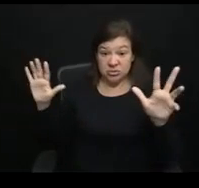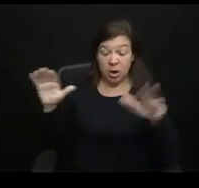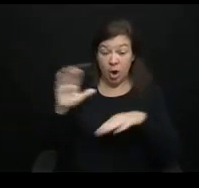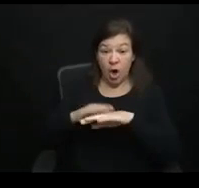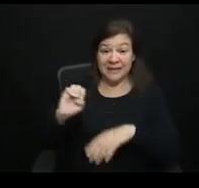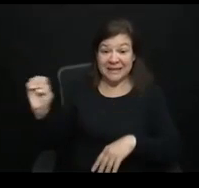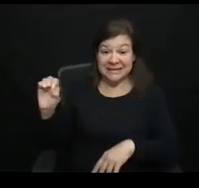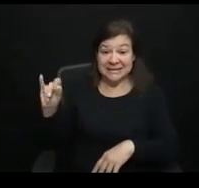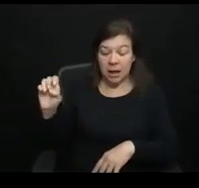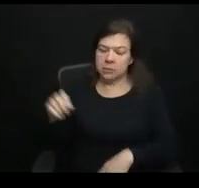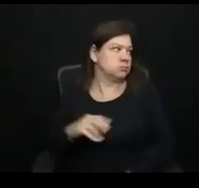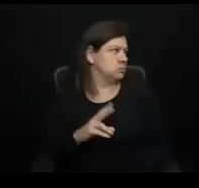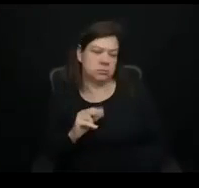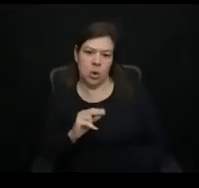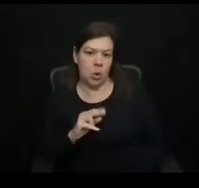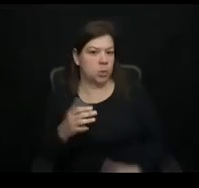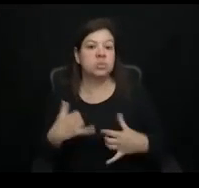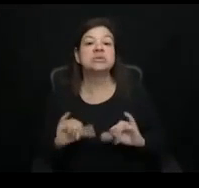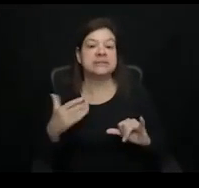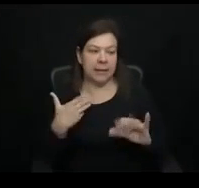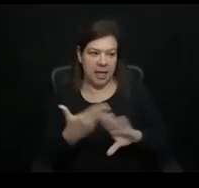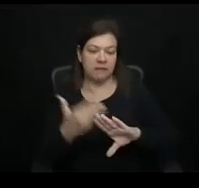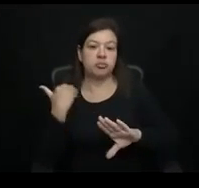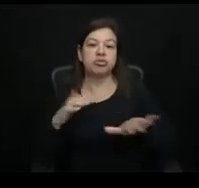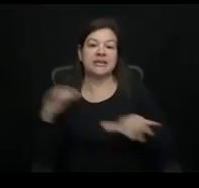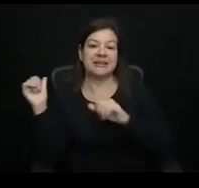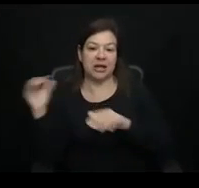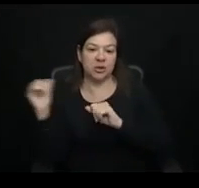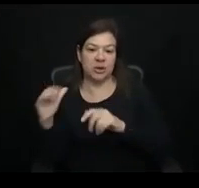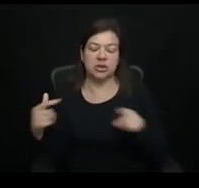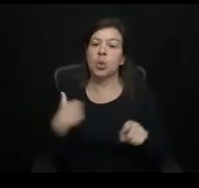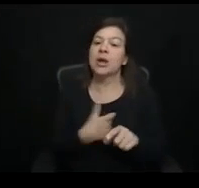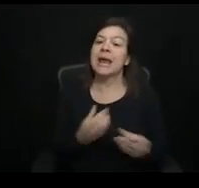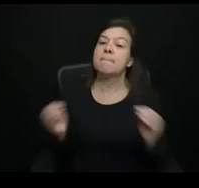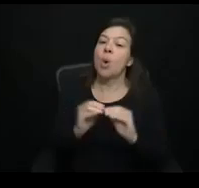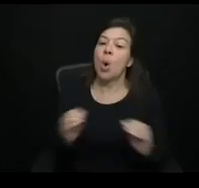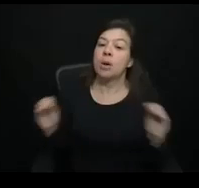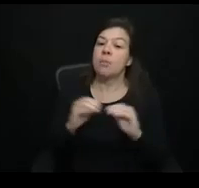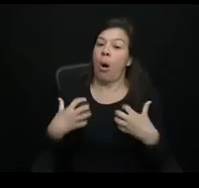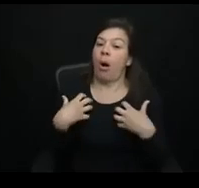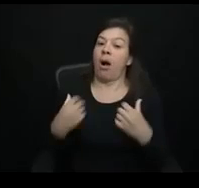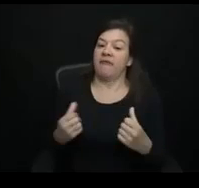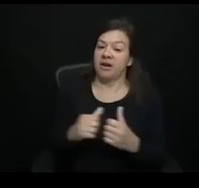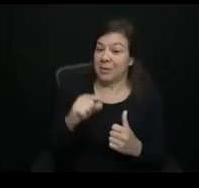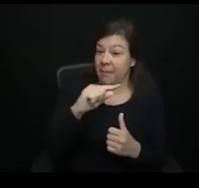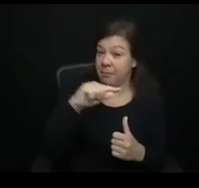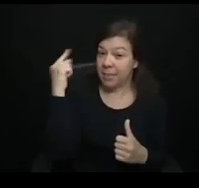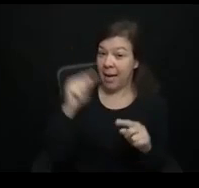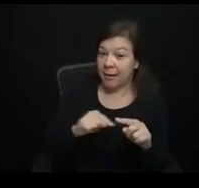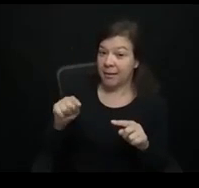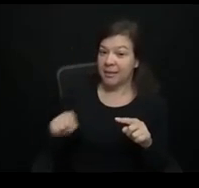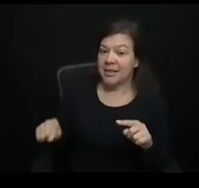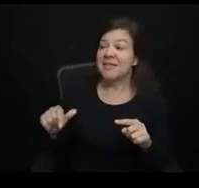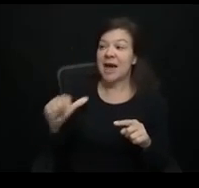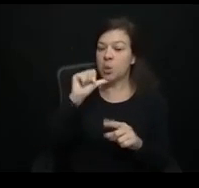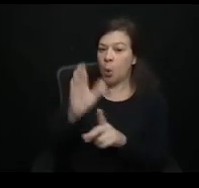No. You still have pre-evacuations, okay? Yes. We're getting more and more confident, as you can see with all the black on there, that it's not going to escape and get Dot's